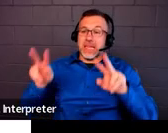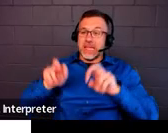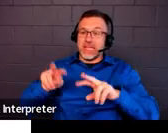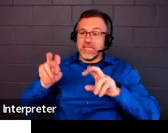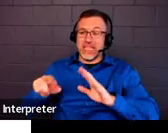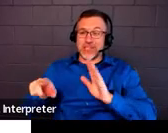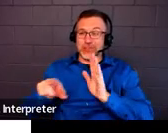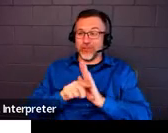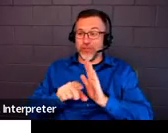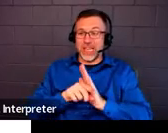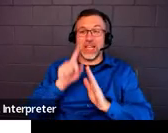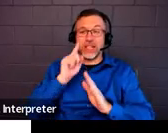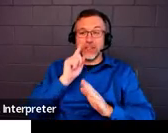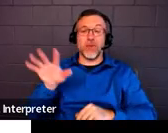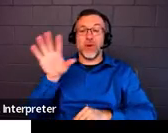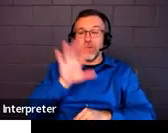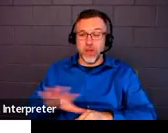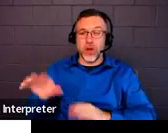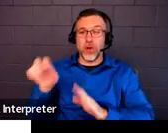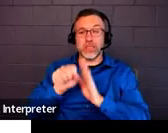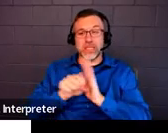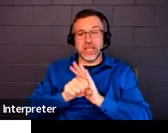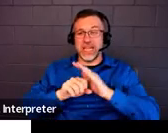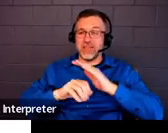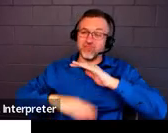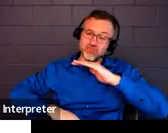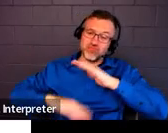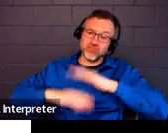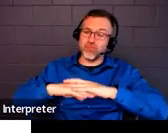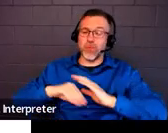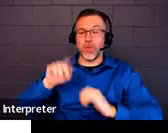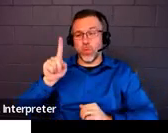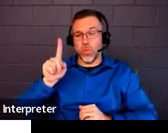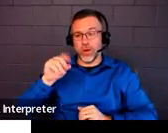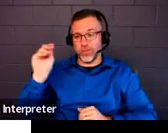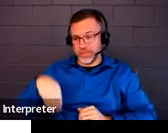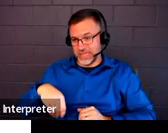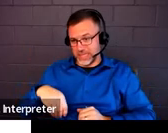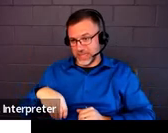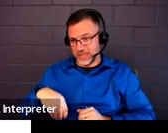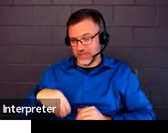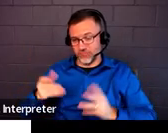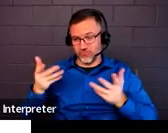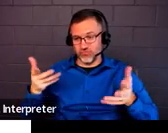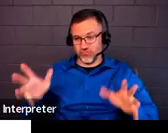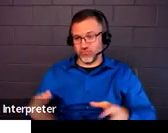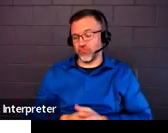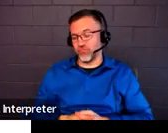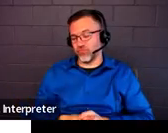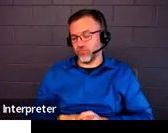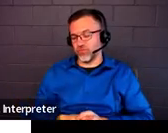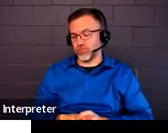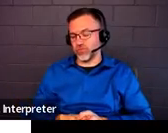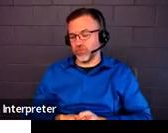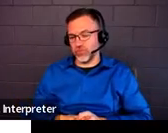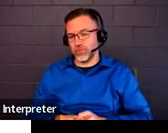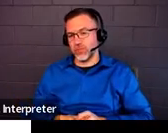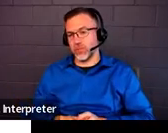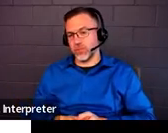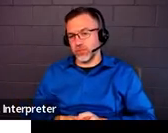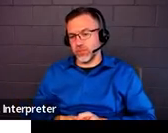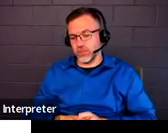whole state can participate in an alternate assessment. And